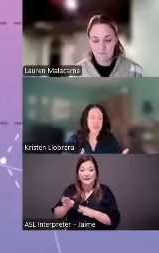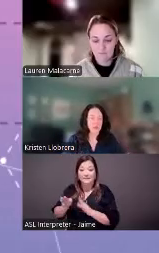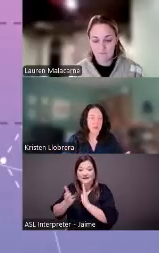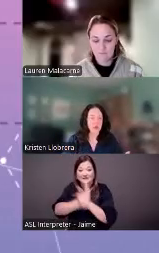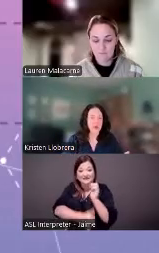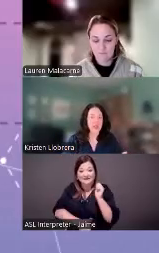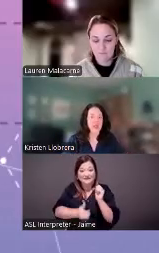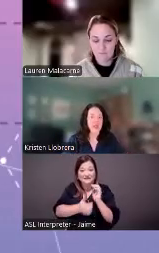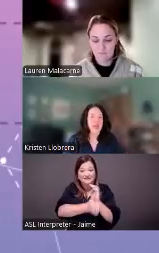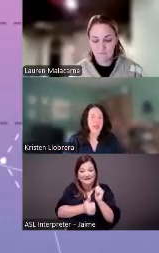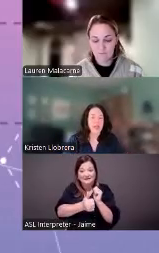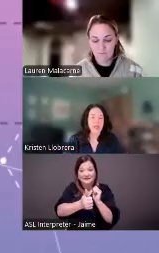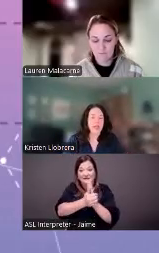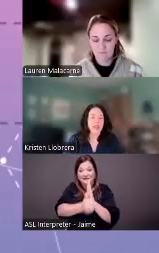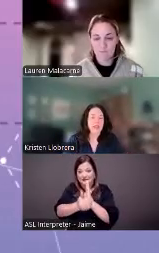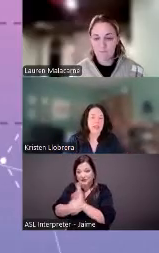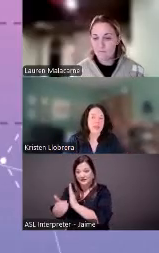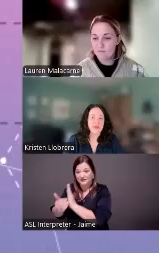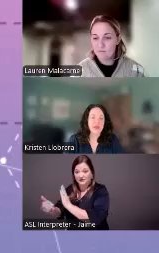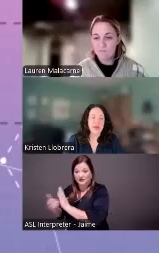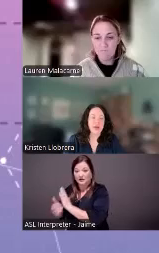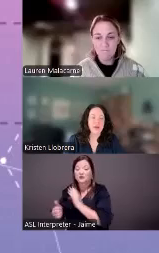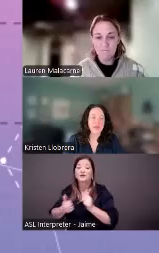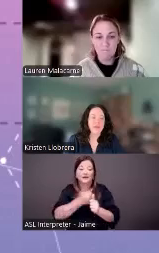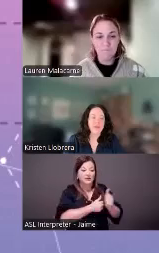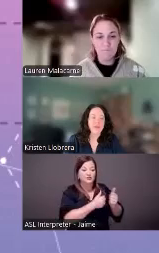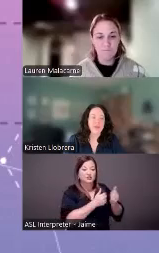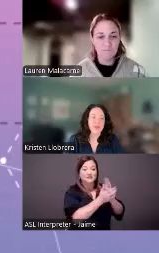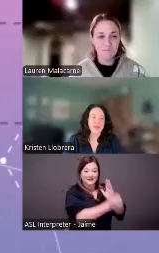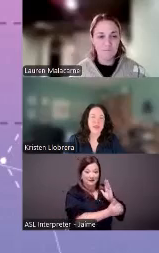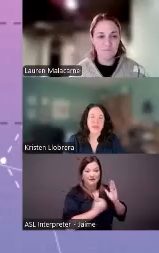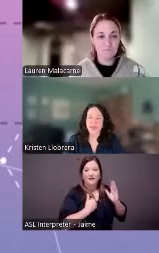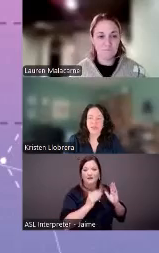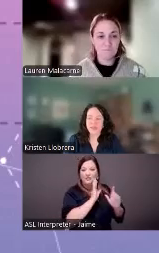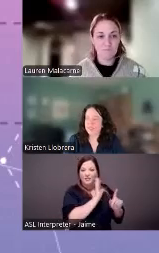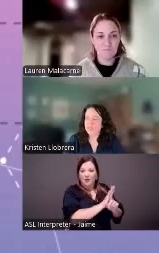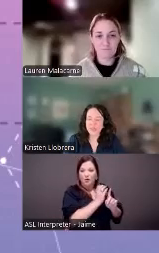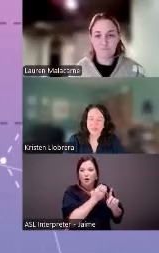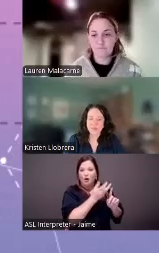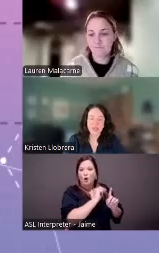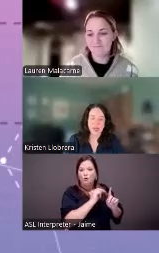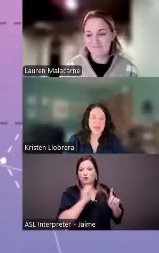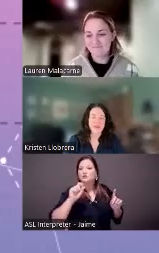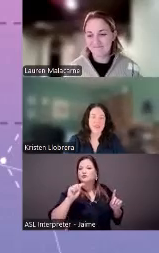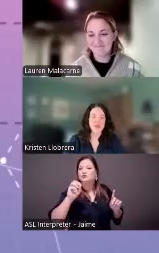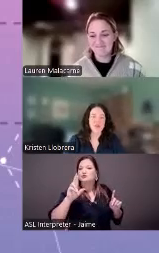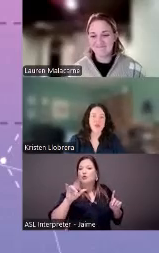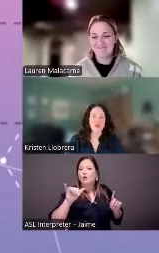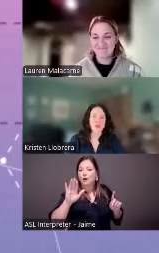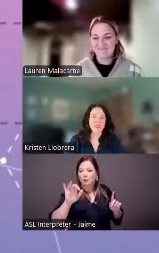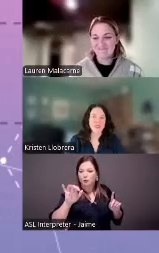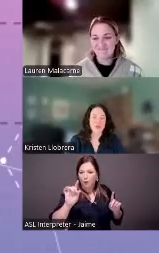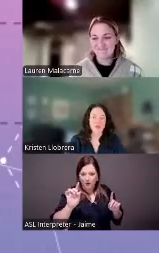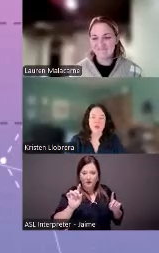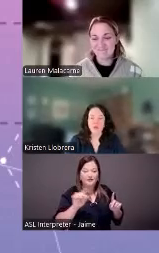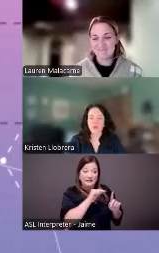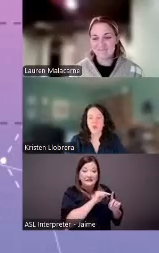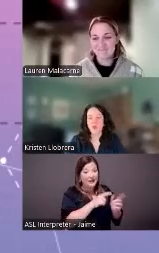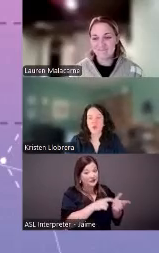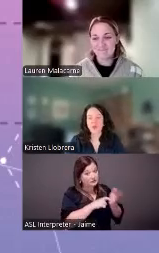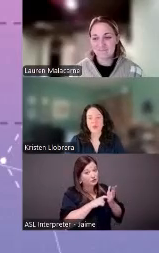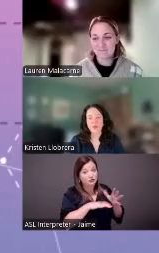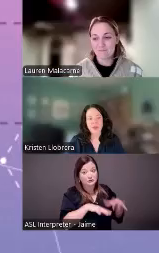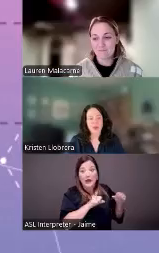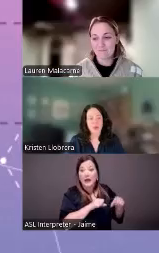had a storyboard, and um, that took some time and effort as well.